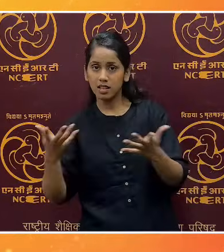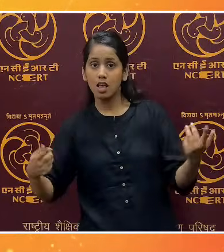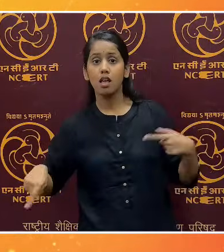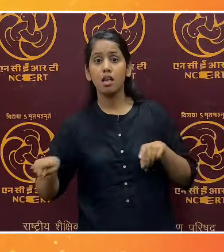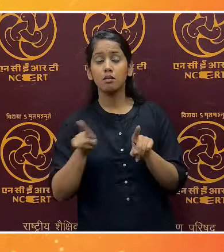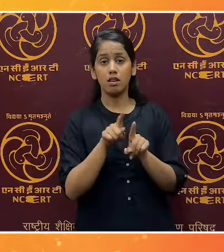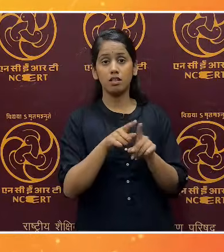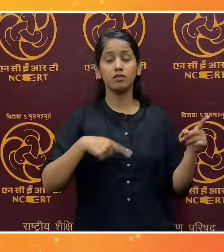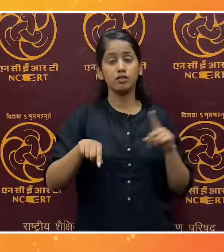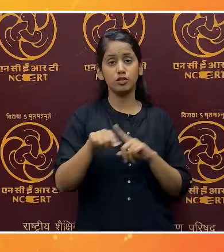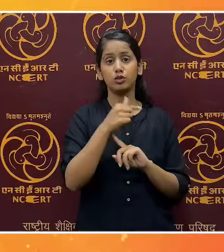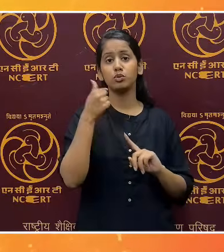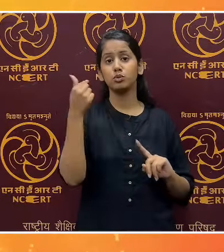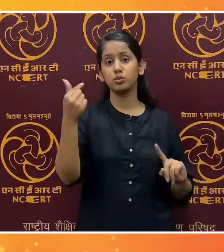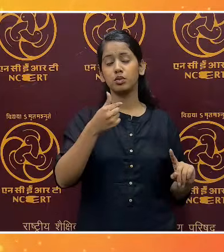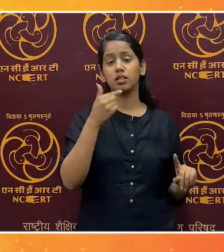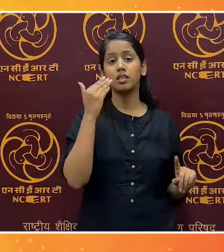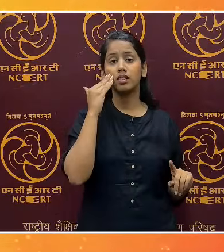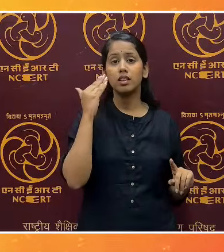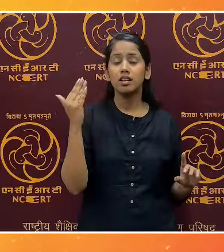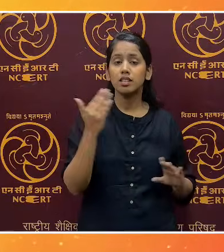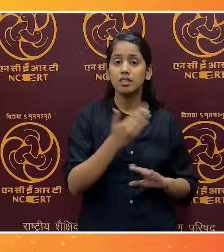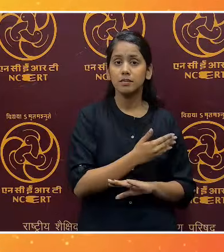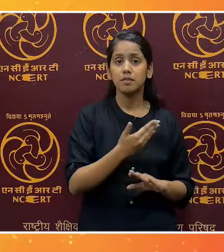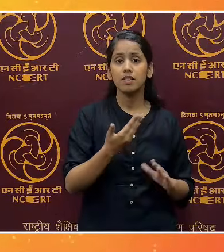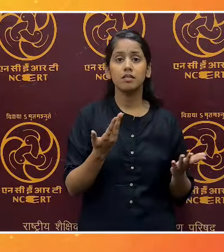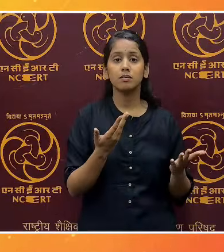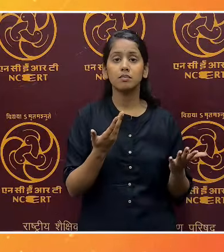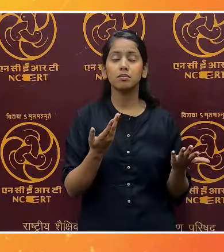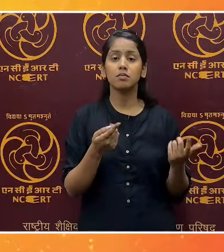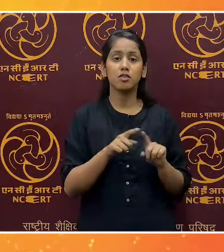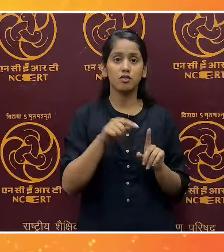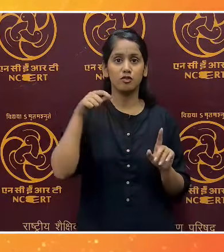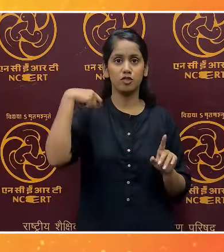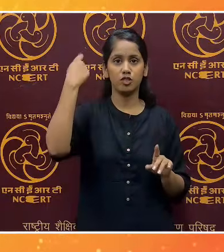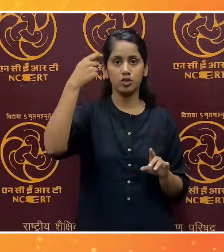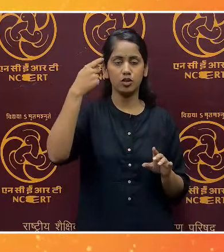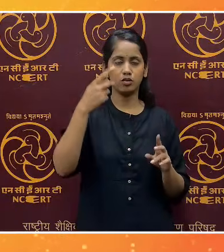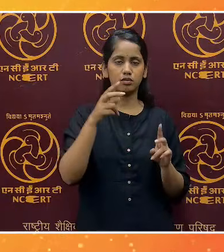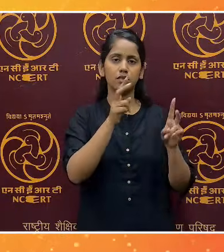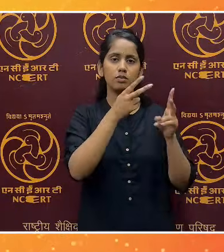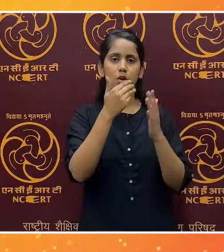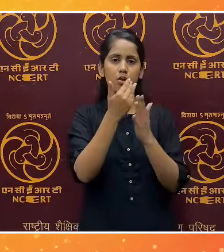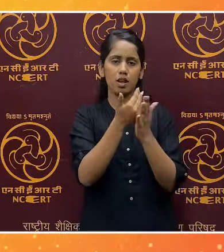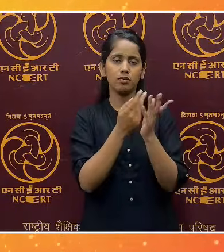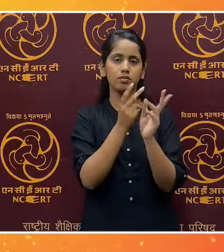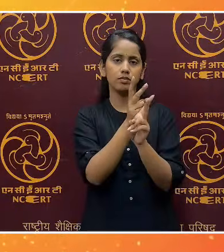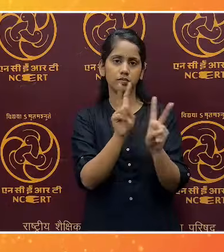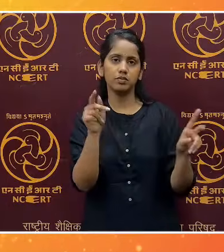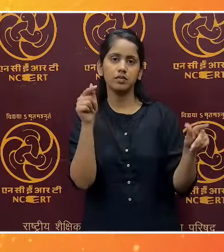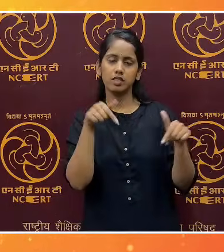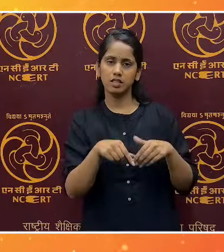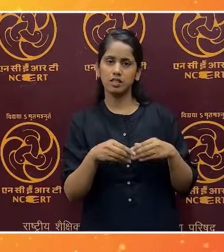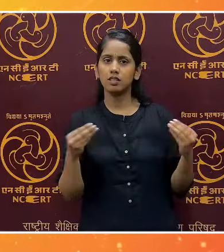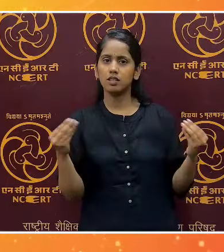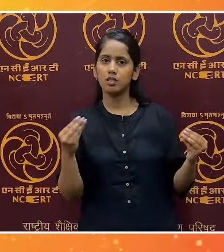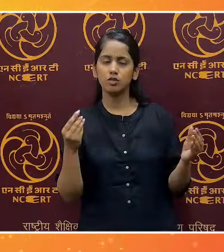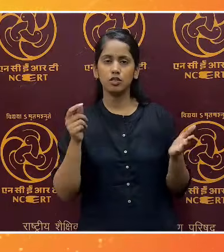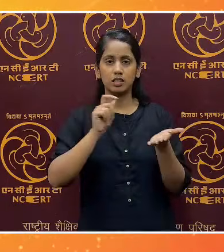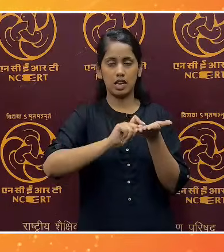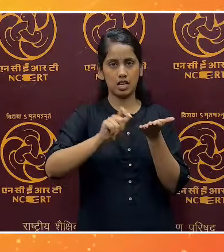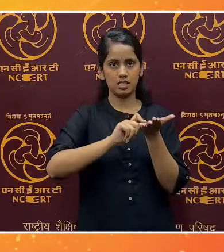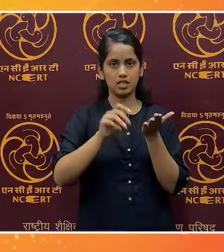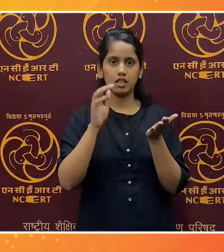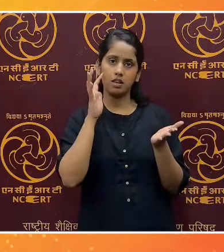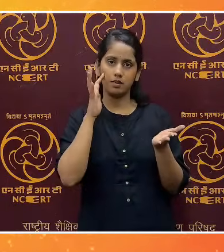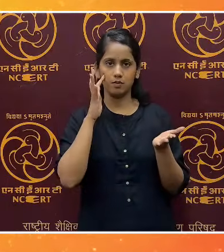which we give, it makes the video program different. Yeah. So here the writing is very different.